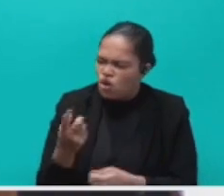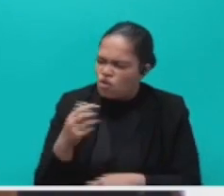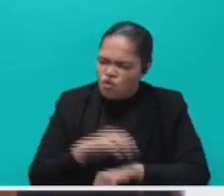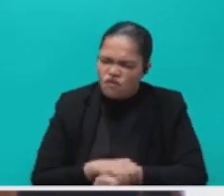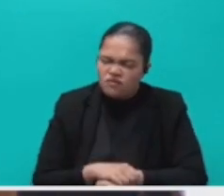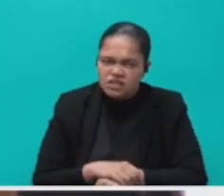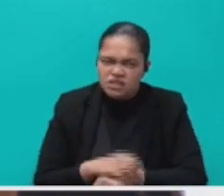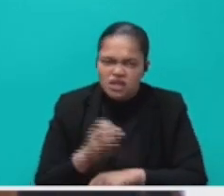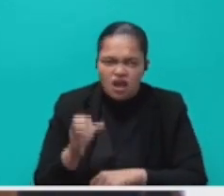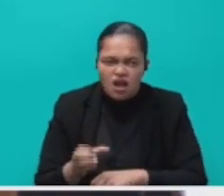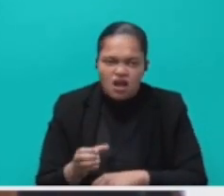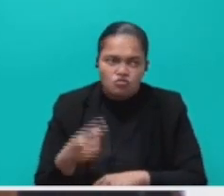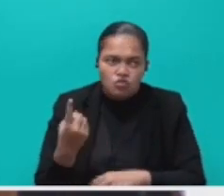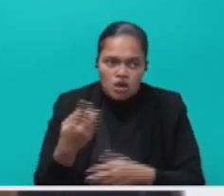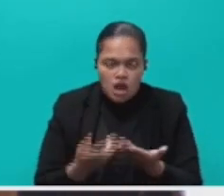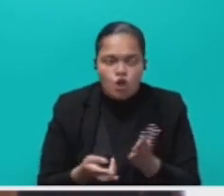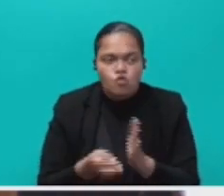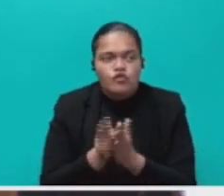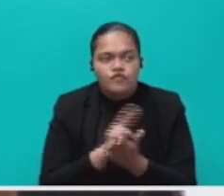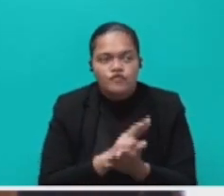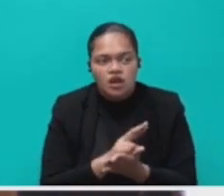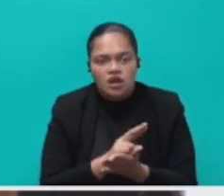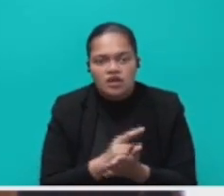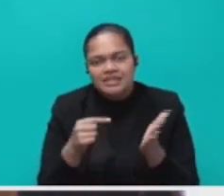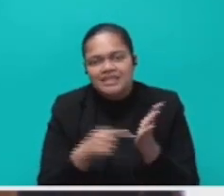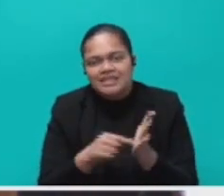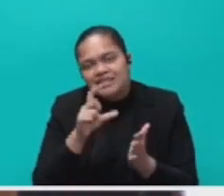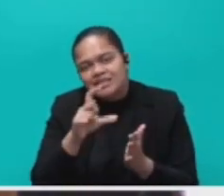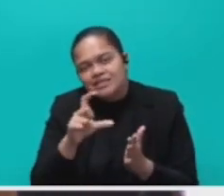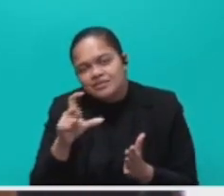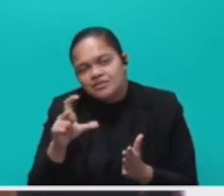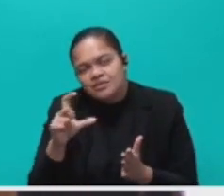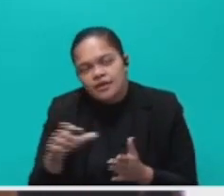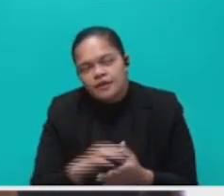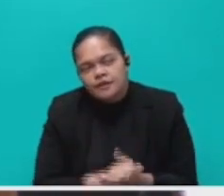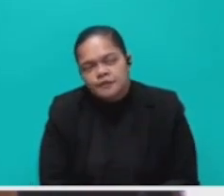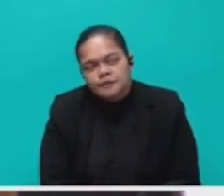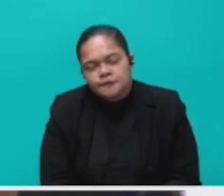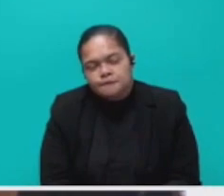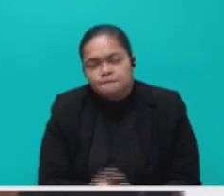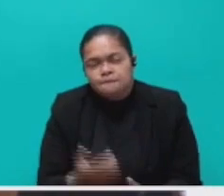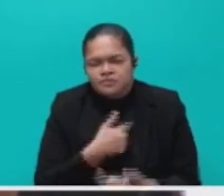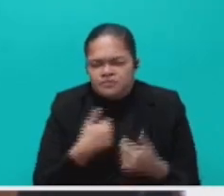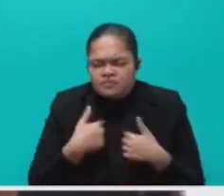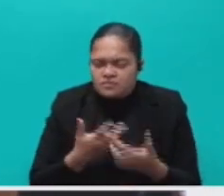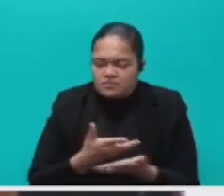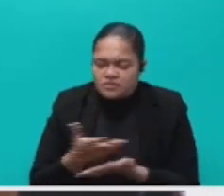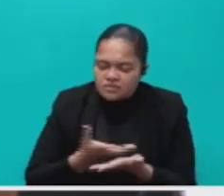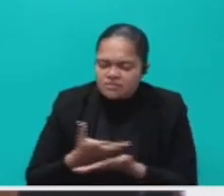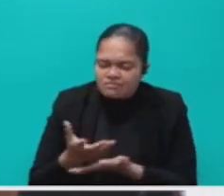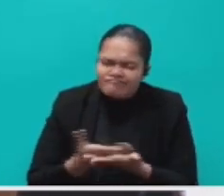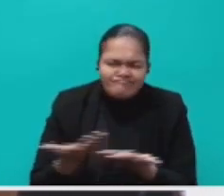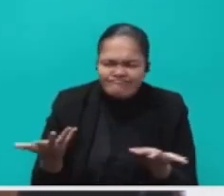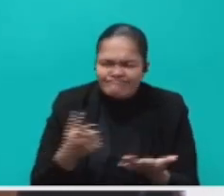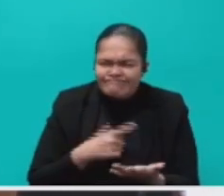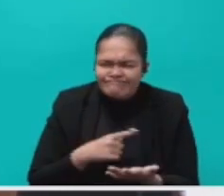now doing the review of the GCC, Kadal Balrong. We were talking about why is this